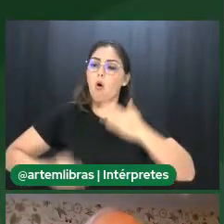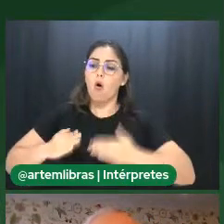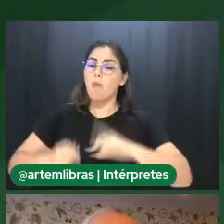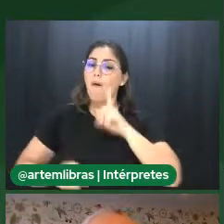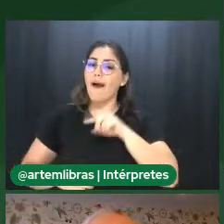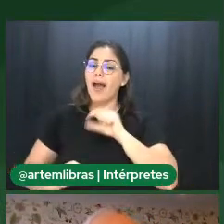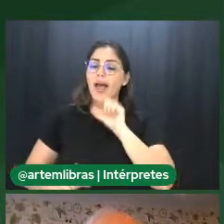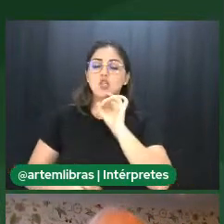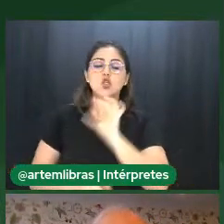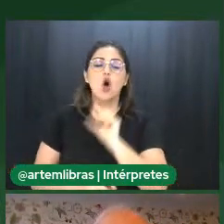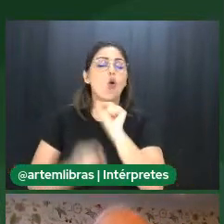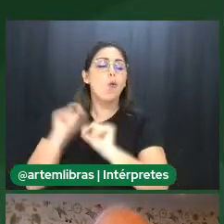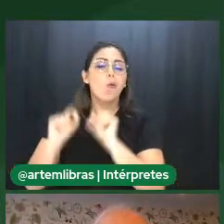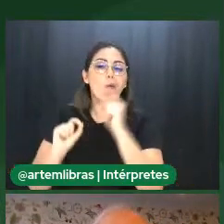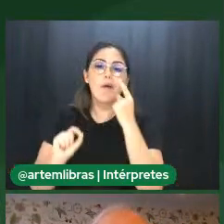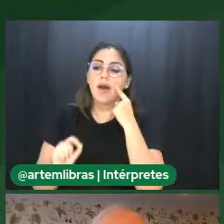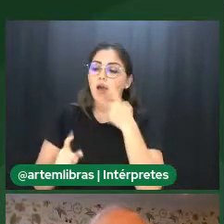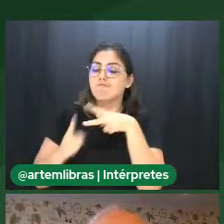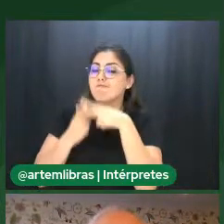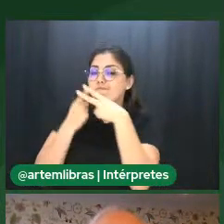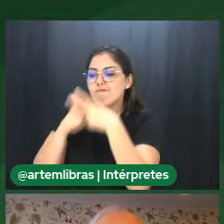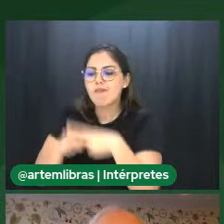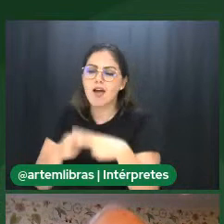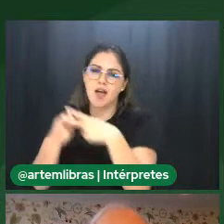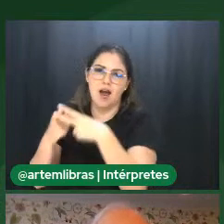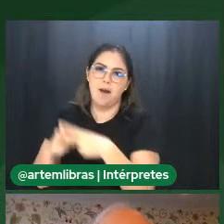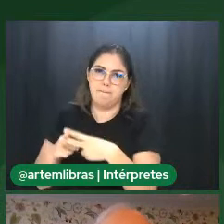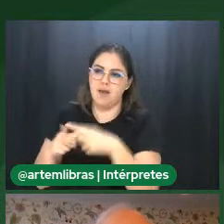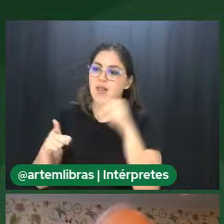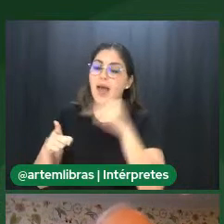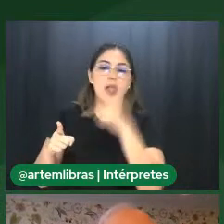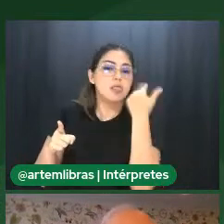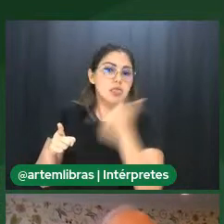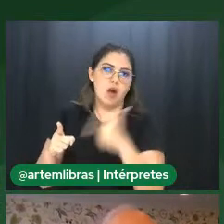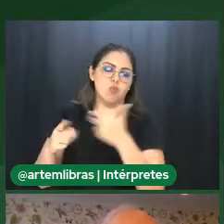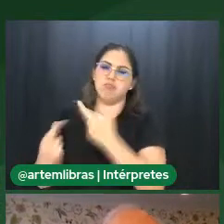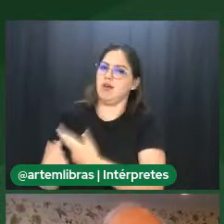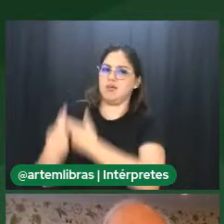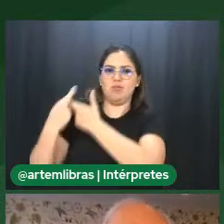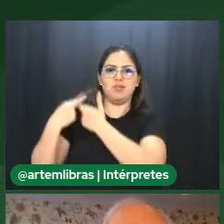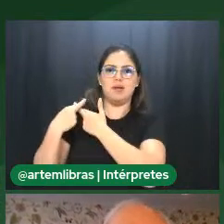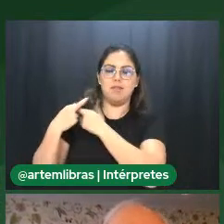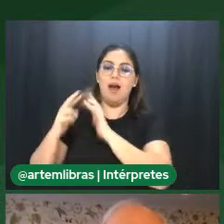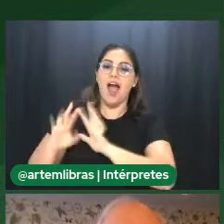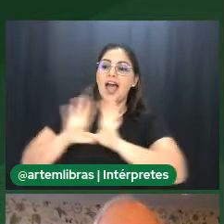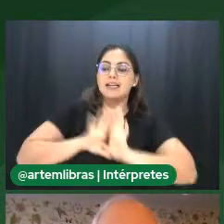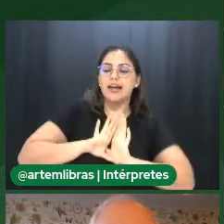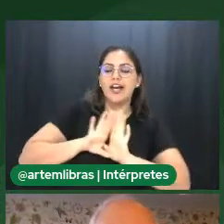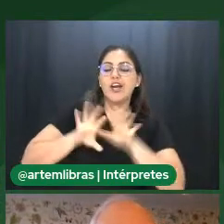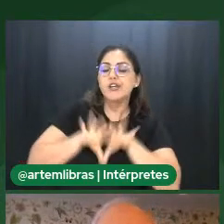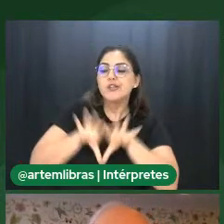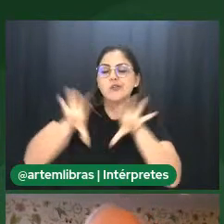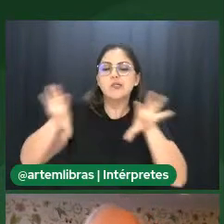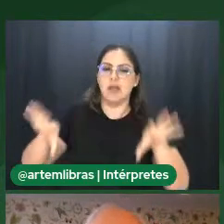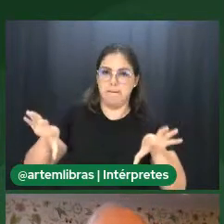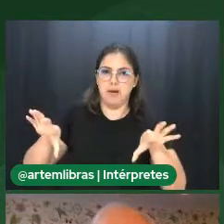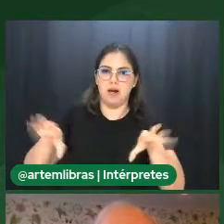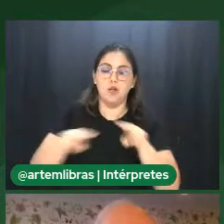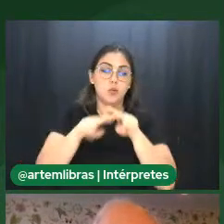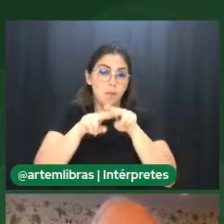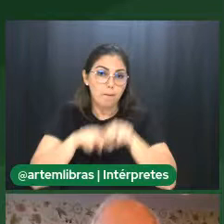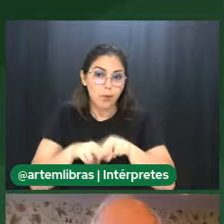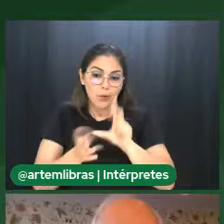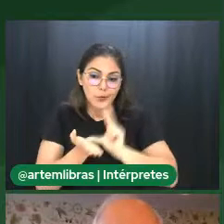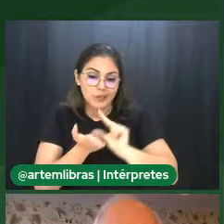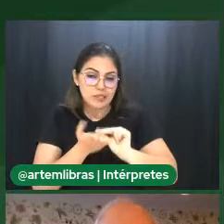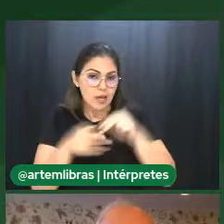And so it's a different category. And so design has to change to accommodate that need. The second